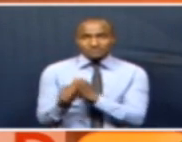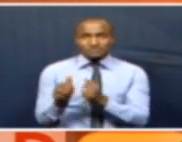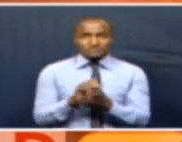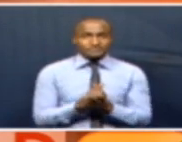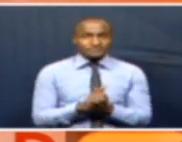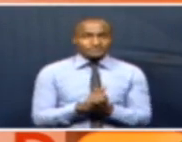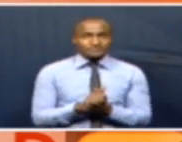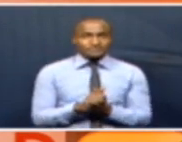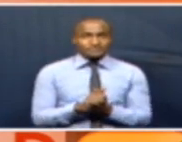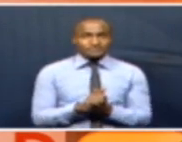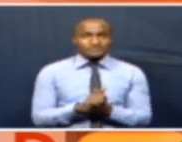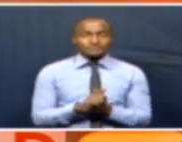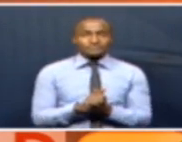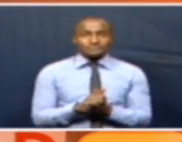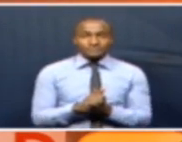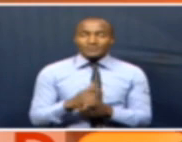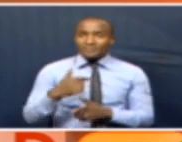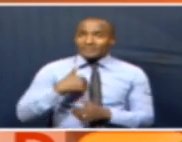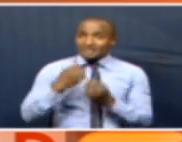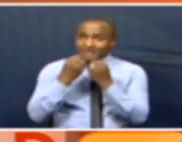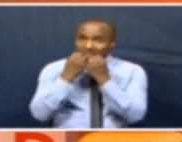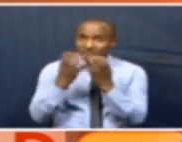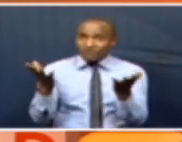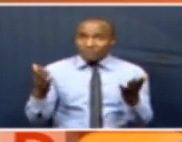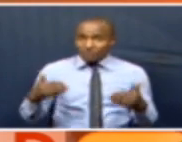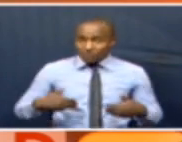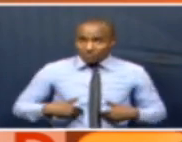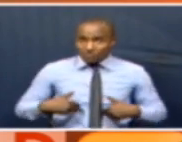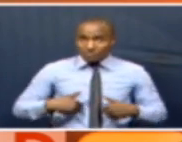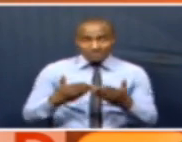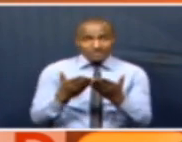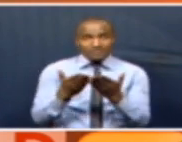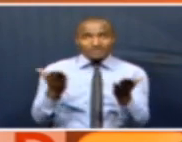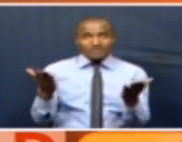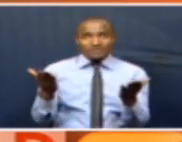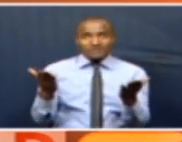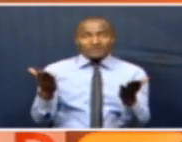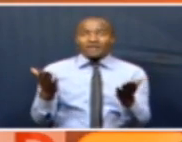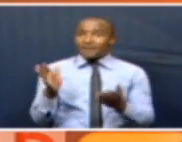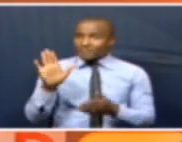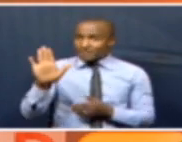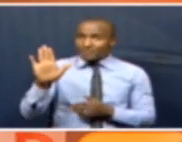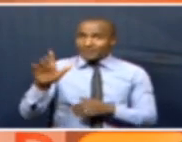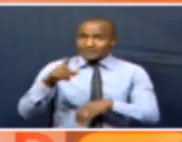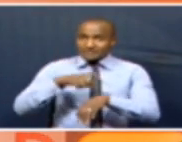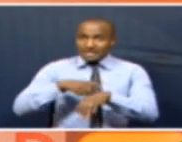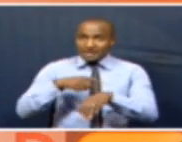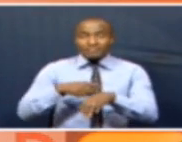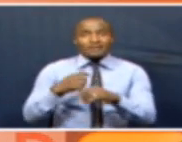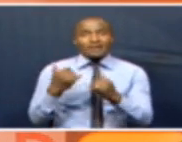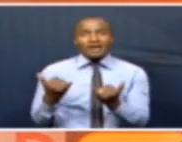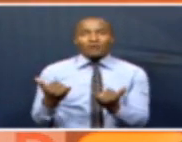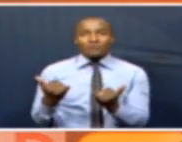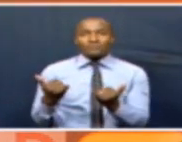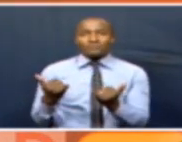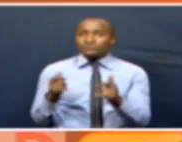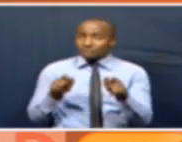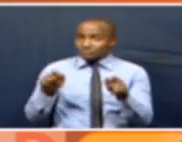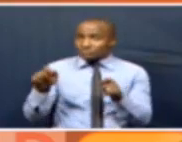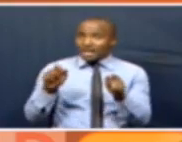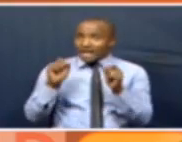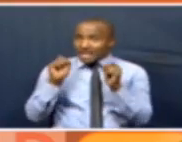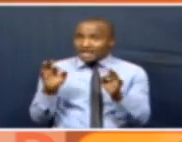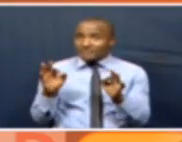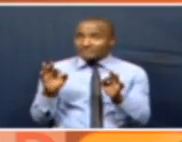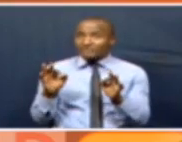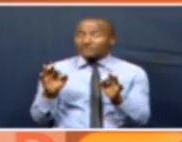Right. And I will tell the young people this. Yes. It is your country now to manage. If you don't